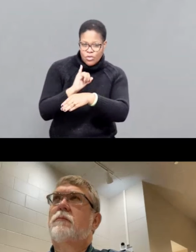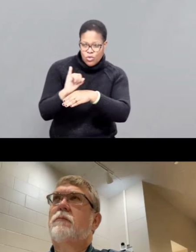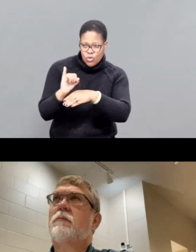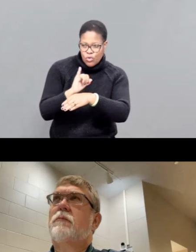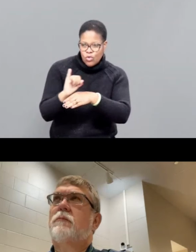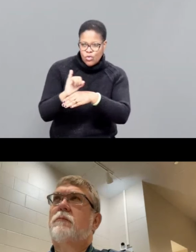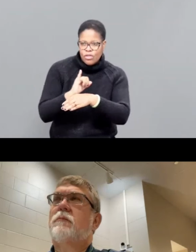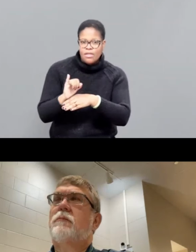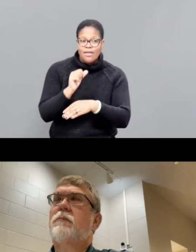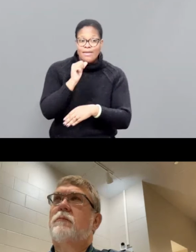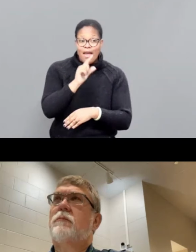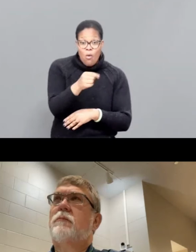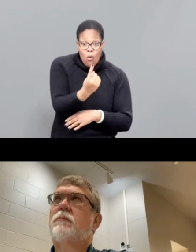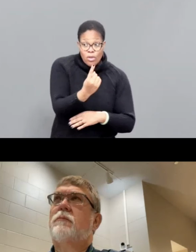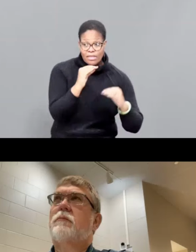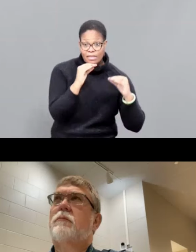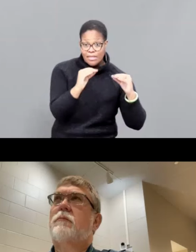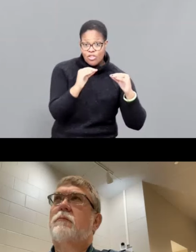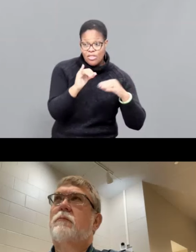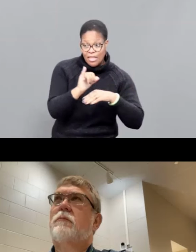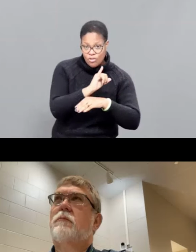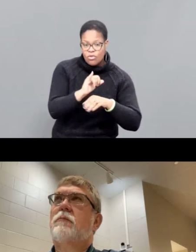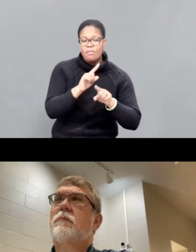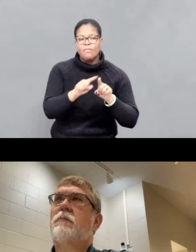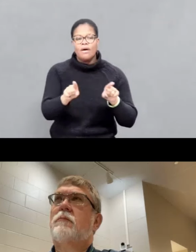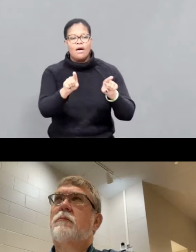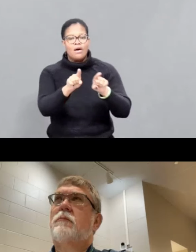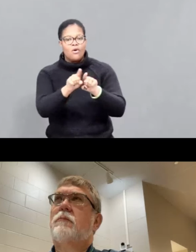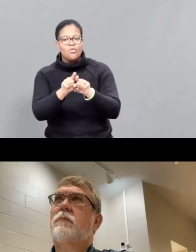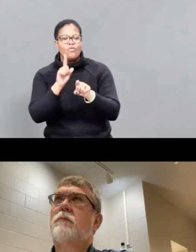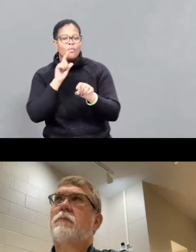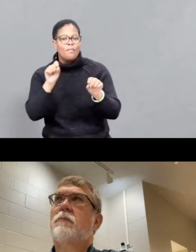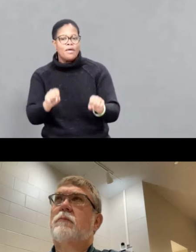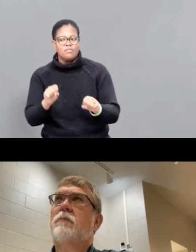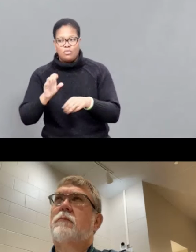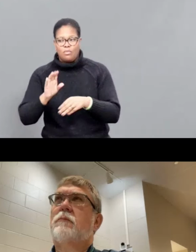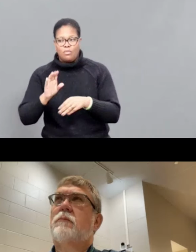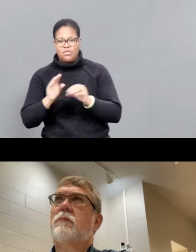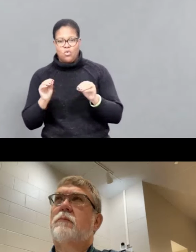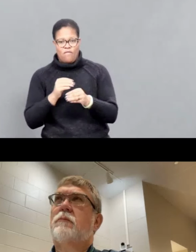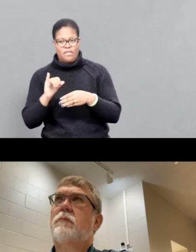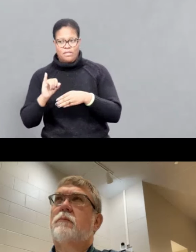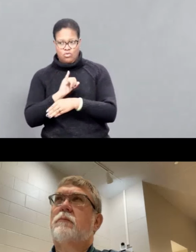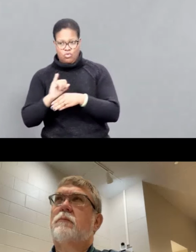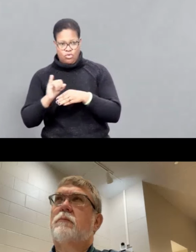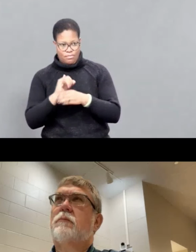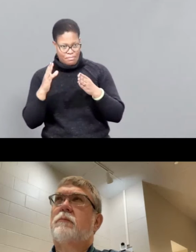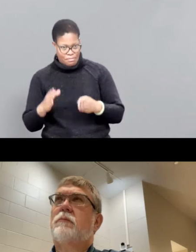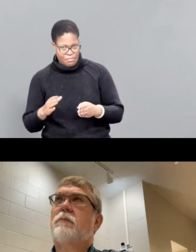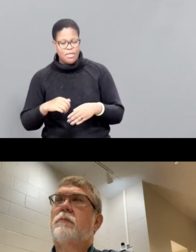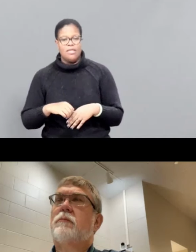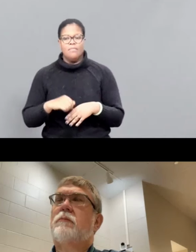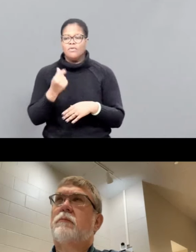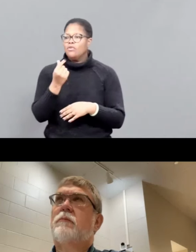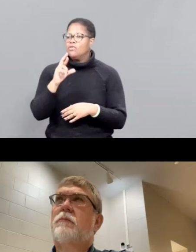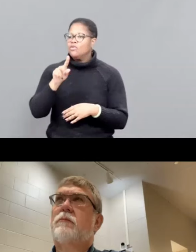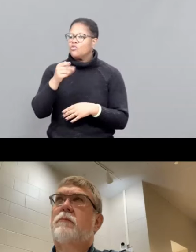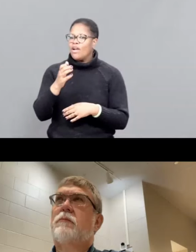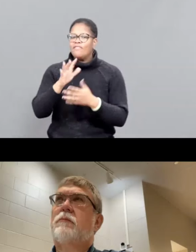for not only teaching, but also for possibly our business office and, you know, graphic design